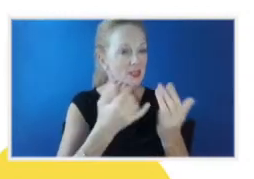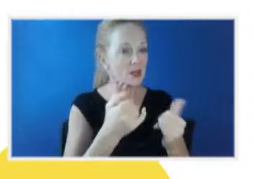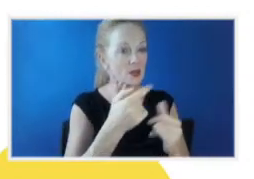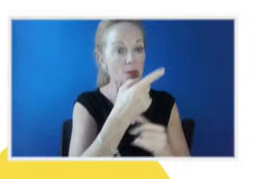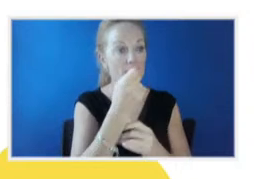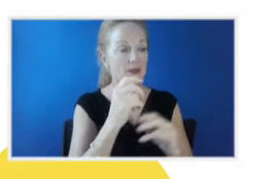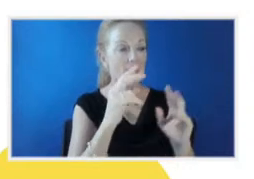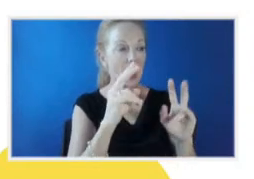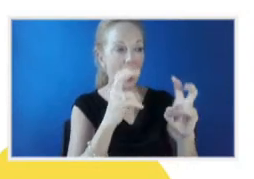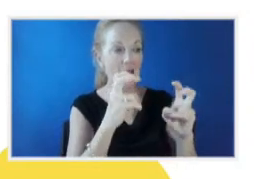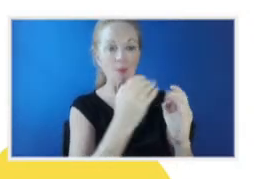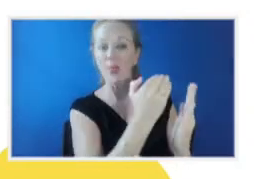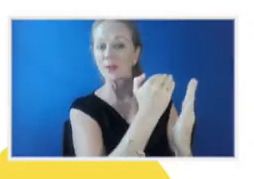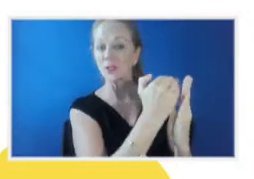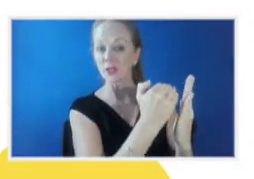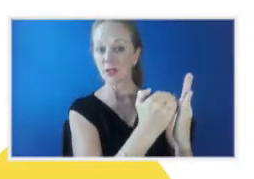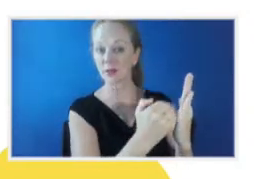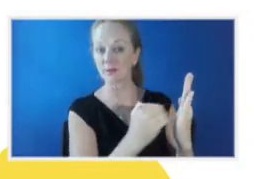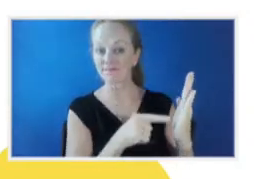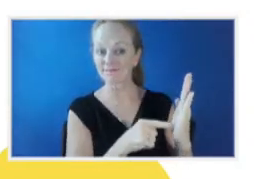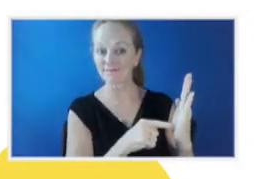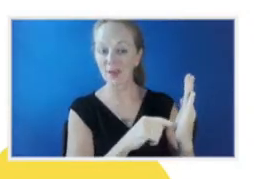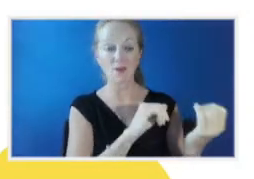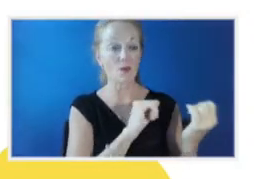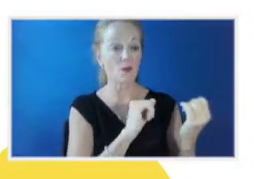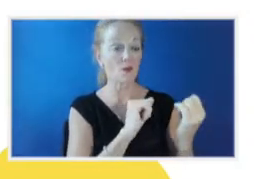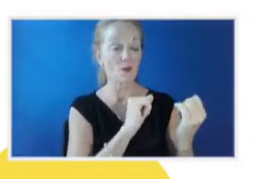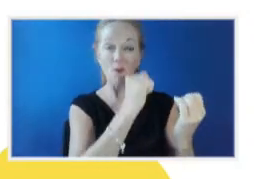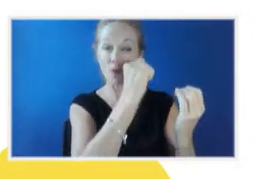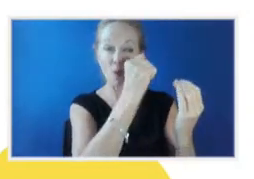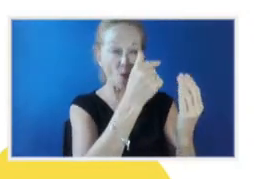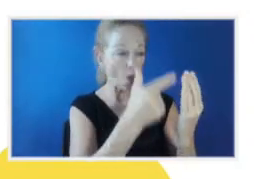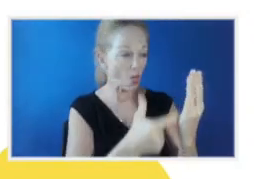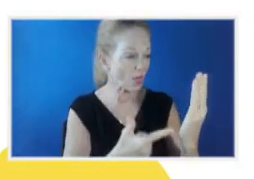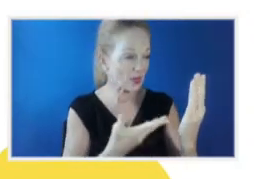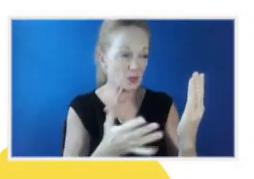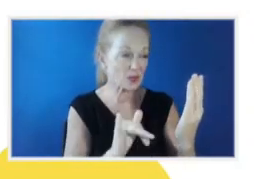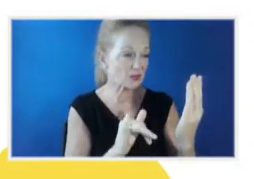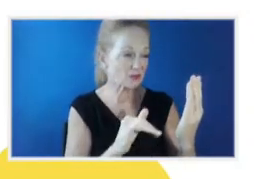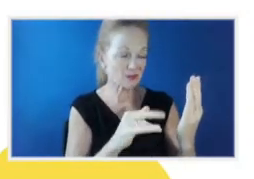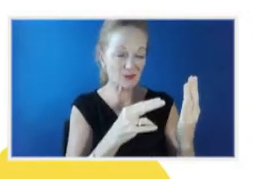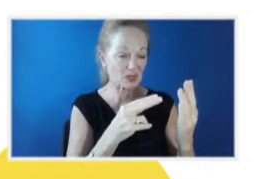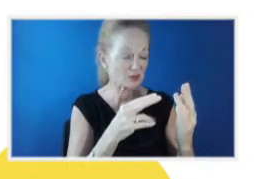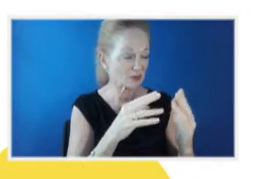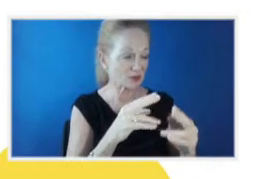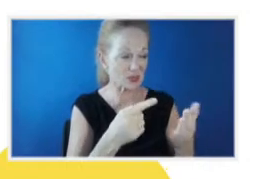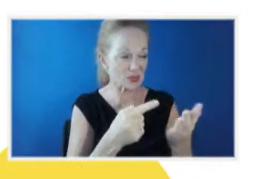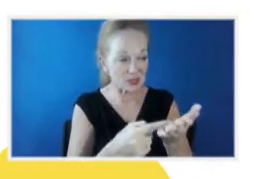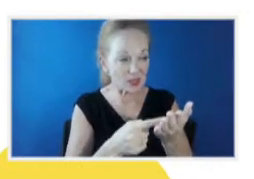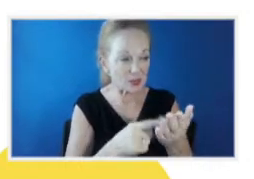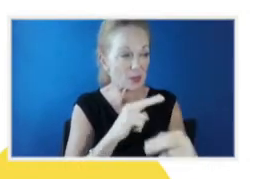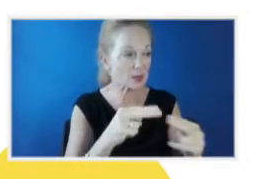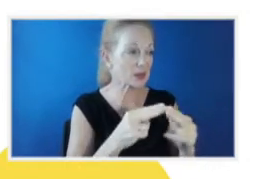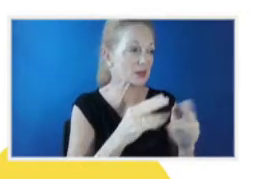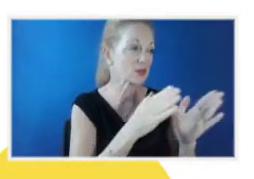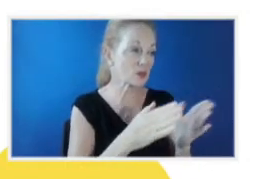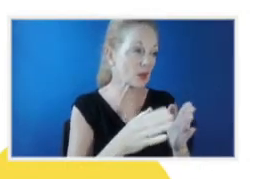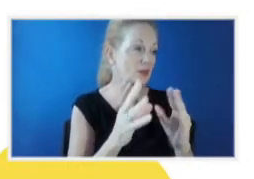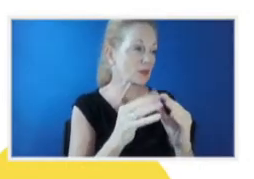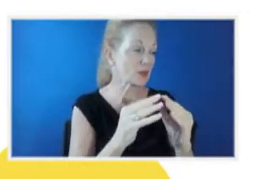on the agenda, and out of all the things that we try to make sure that we brief you, whether it's a strategy session or coming out of a